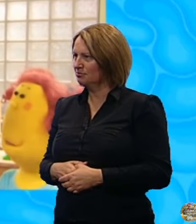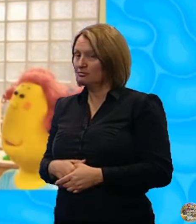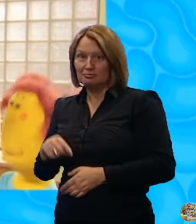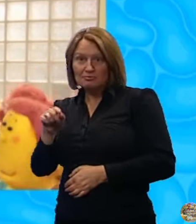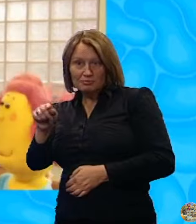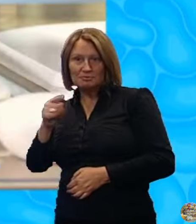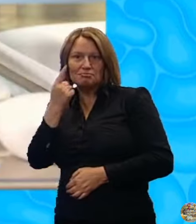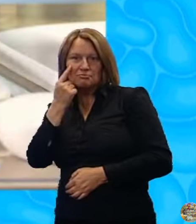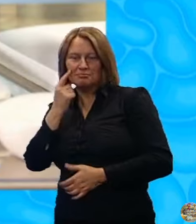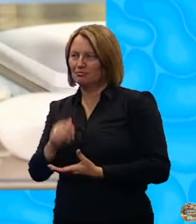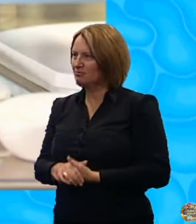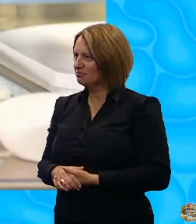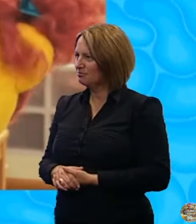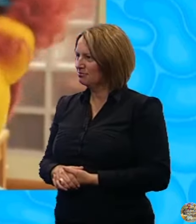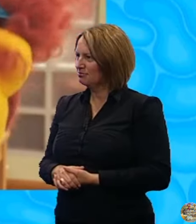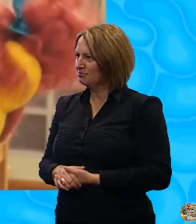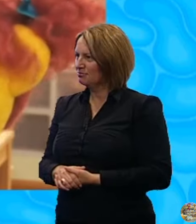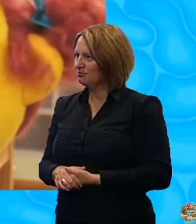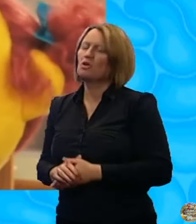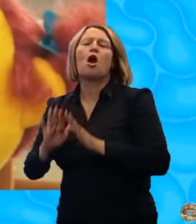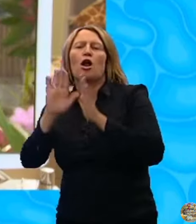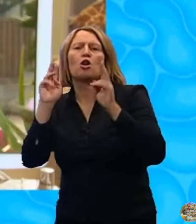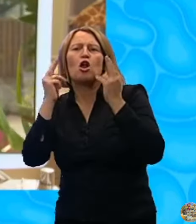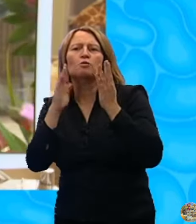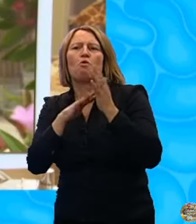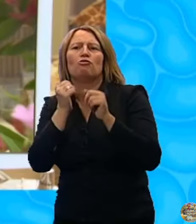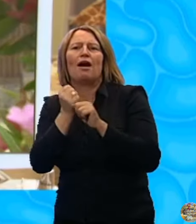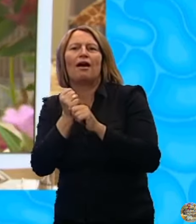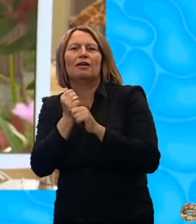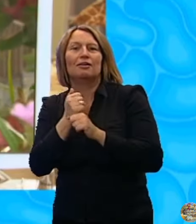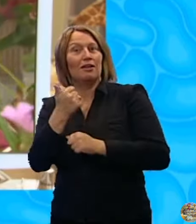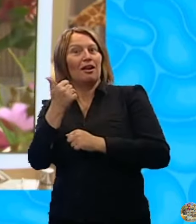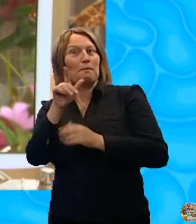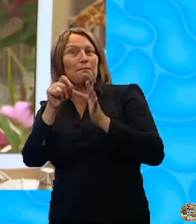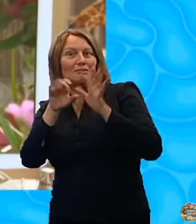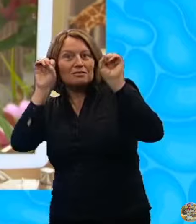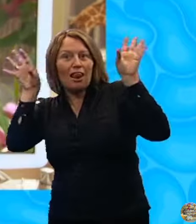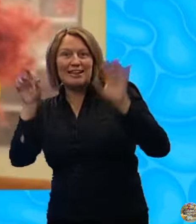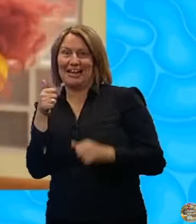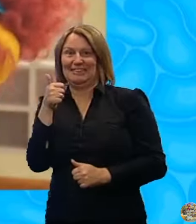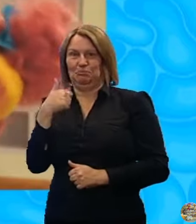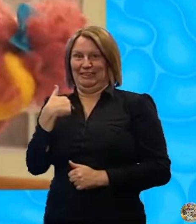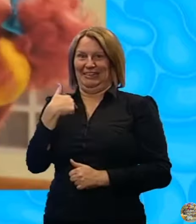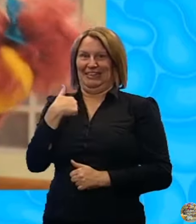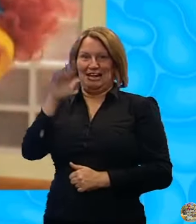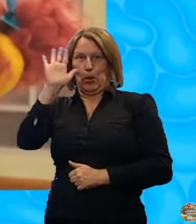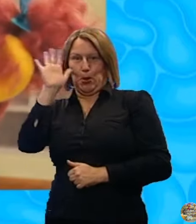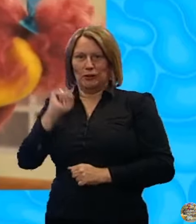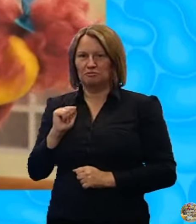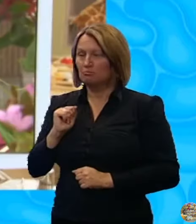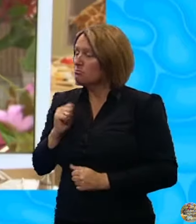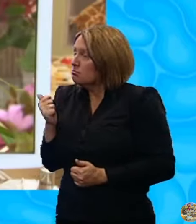Switch it on and off we go. Hello, Nurse Morag. I do believe that's Petal. Yes, yes, it's me, Petal.